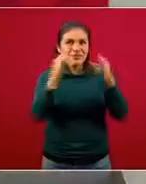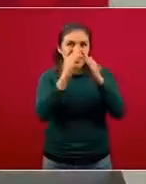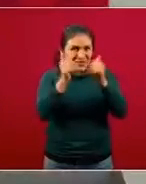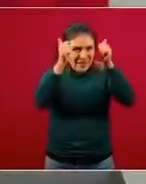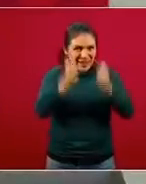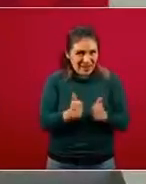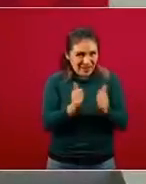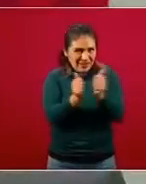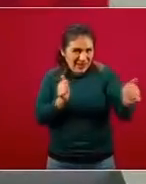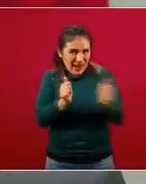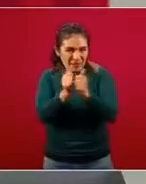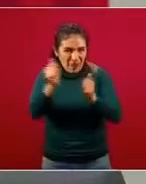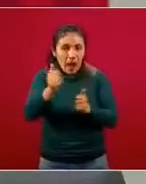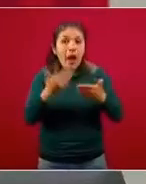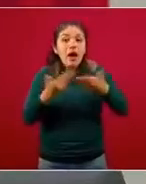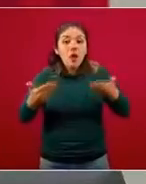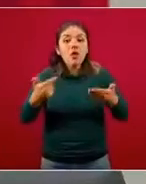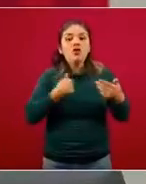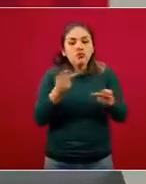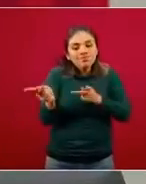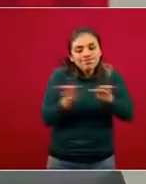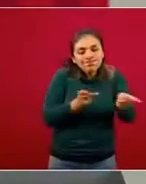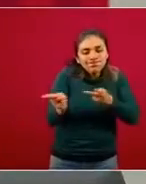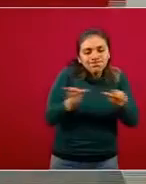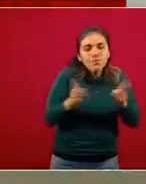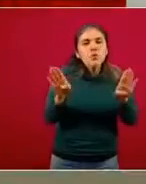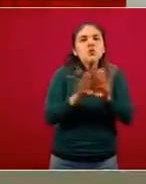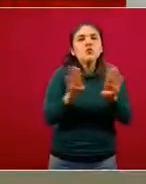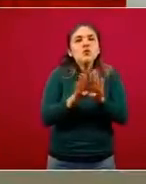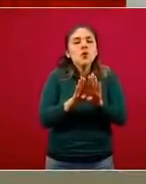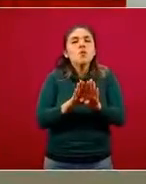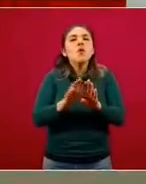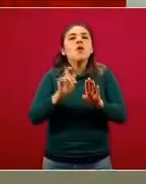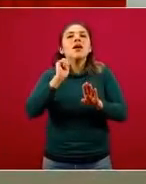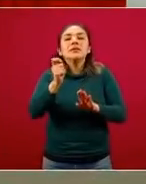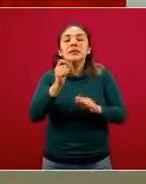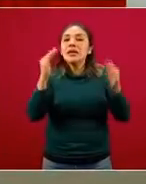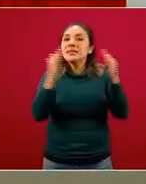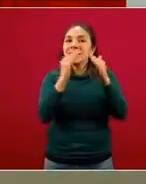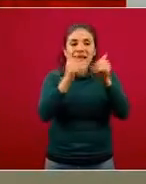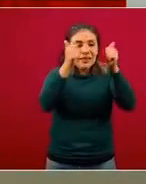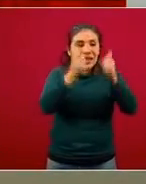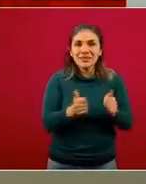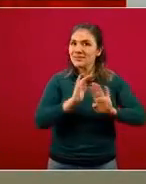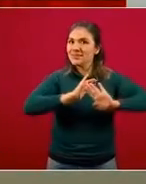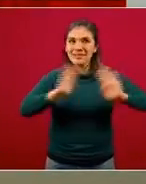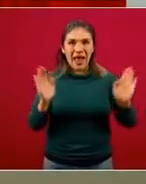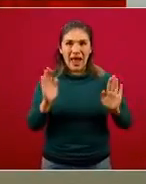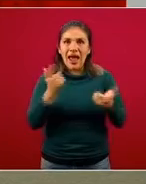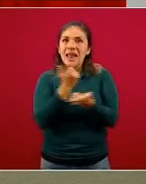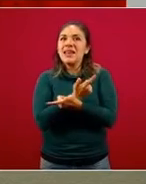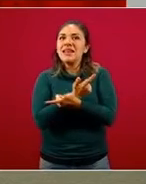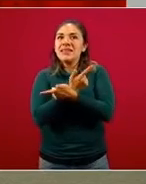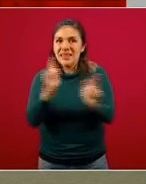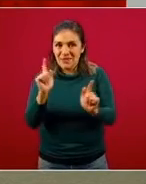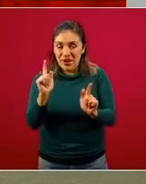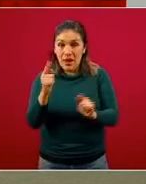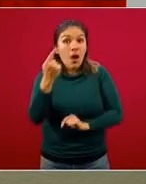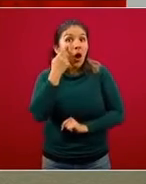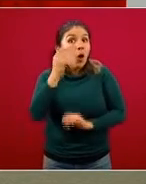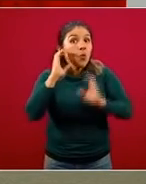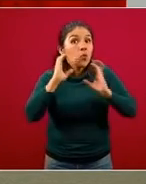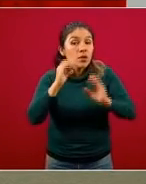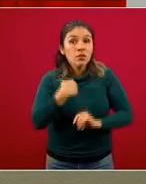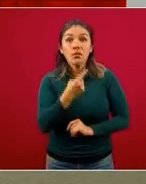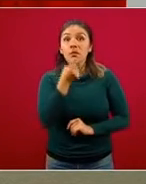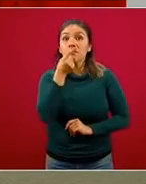campaign is programmed to end on May 30th. And we're programming and we're thinking about what would be the deconfinement measures naturally